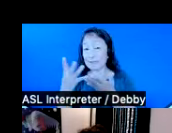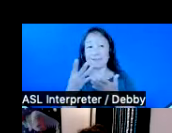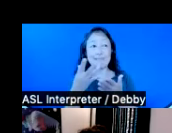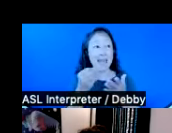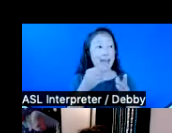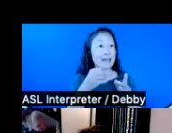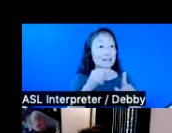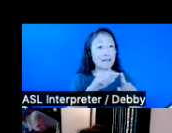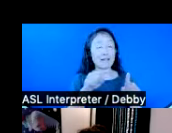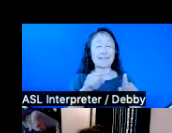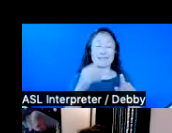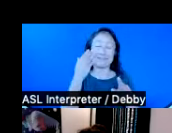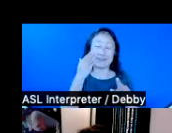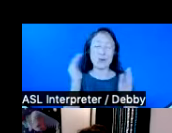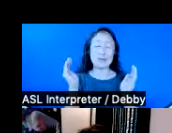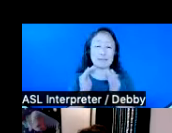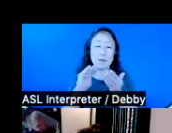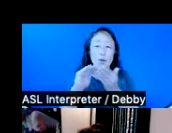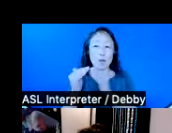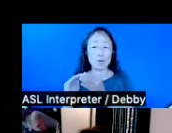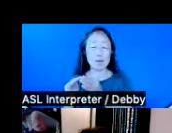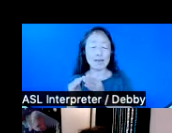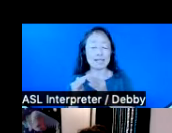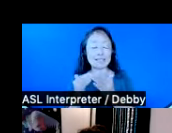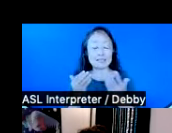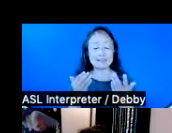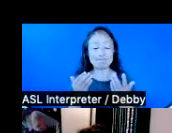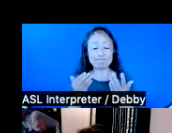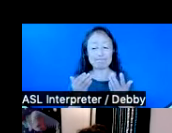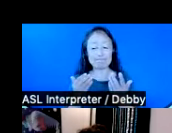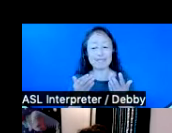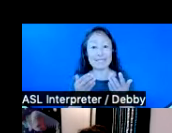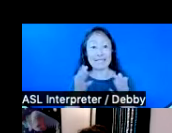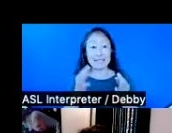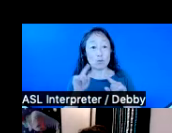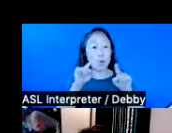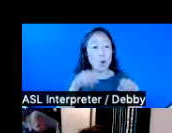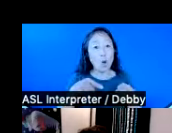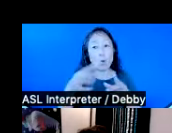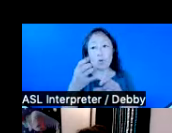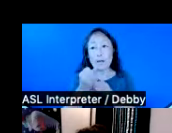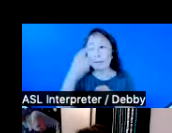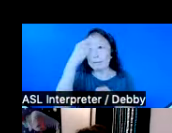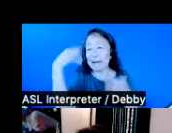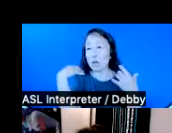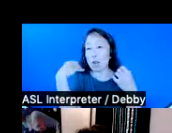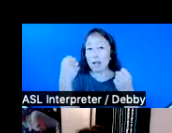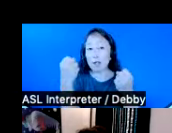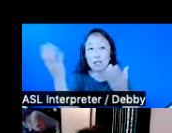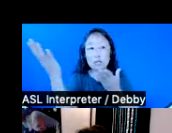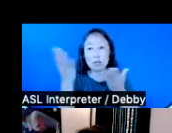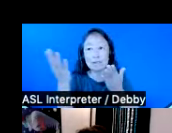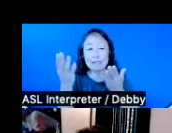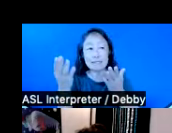the stigma of having to go get in line to check in or calling on the phone. And a lot of times there is somebody right from